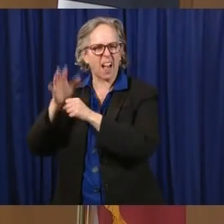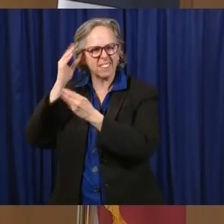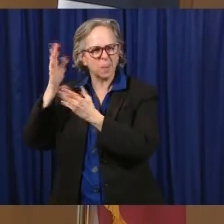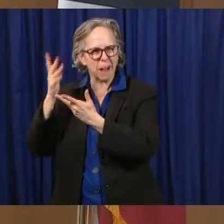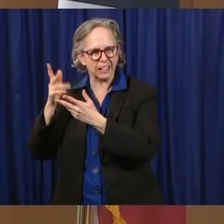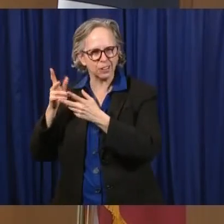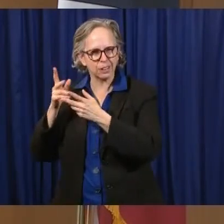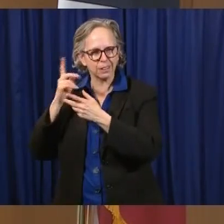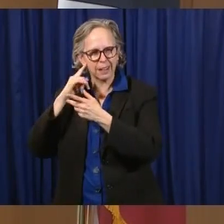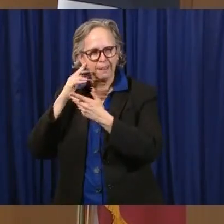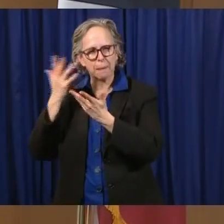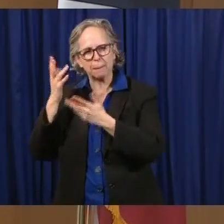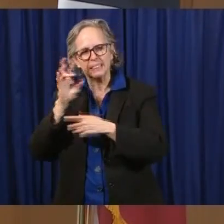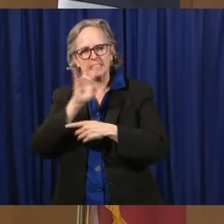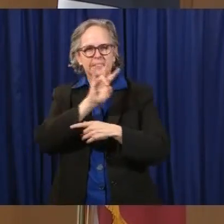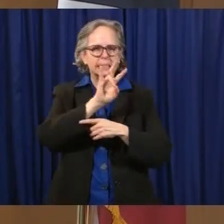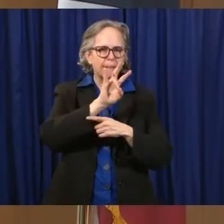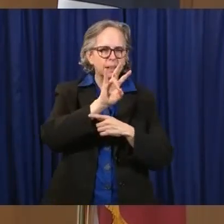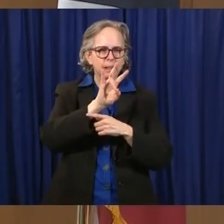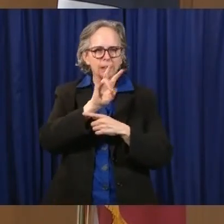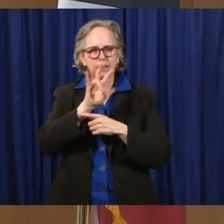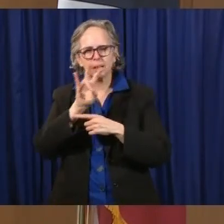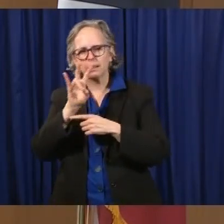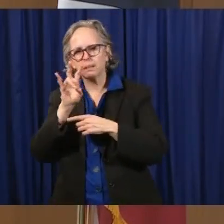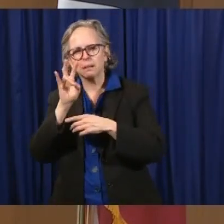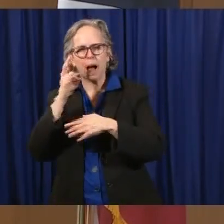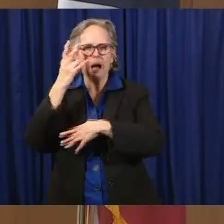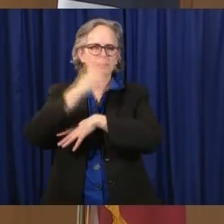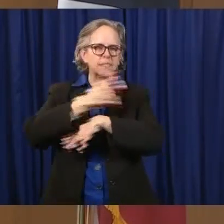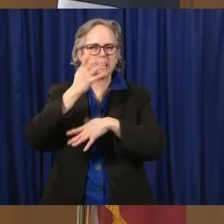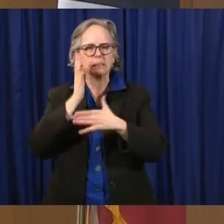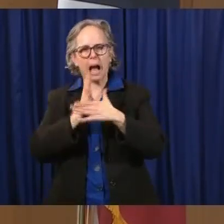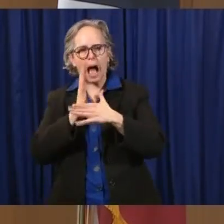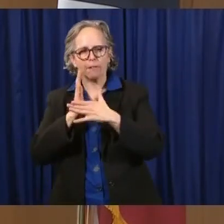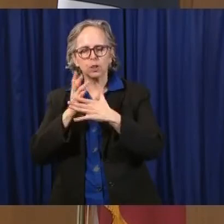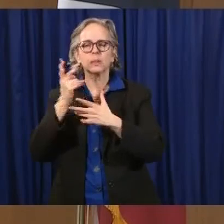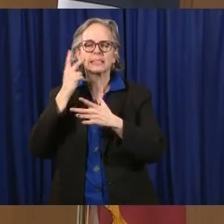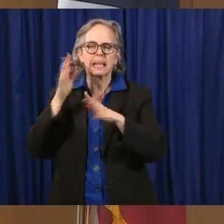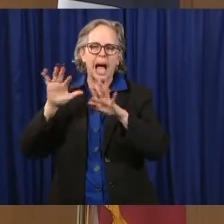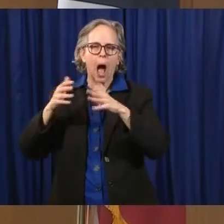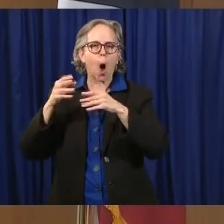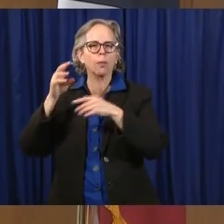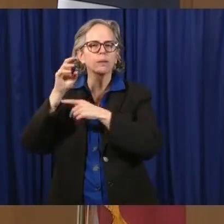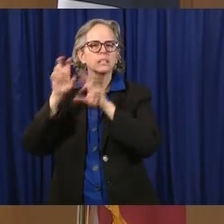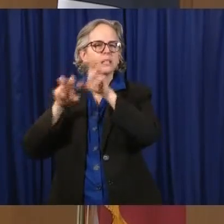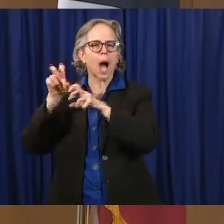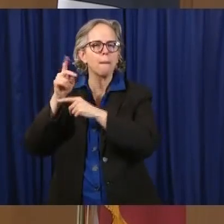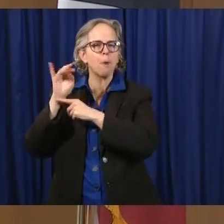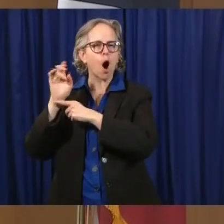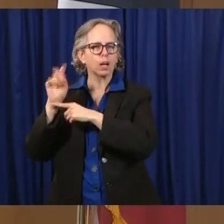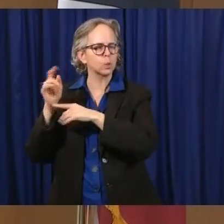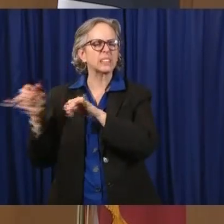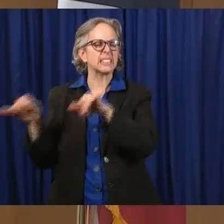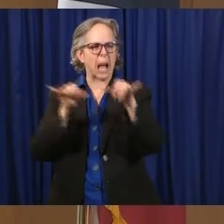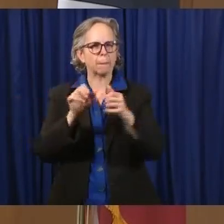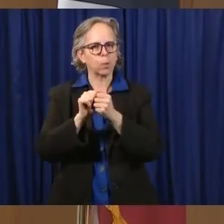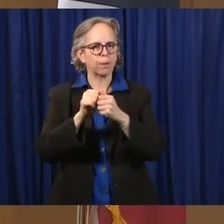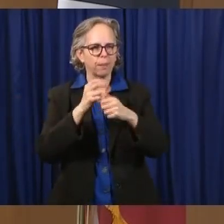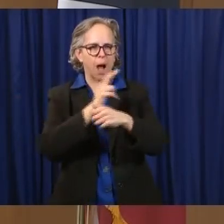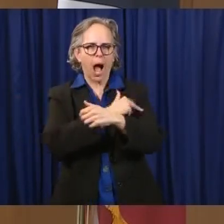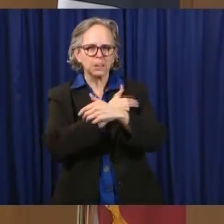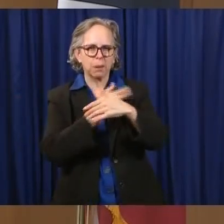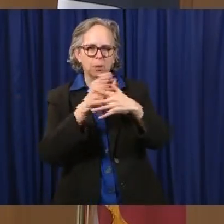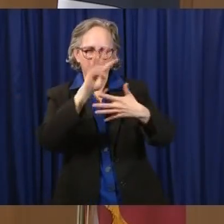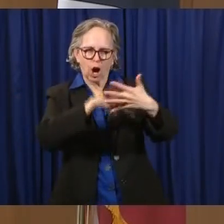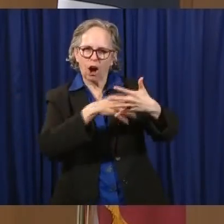of see, and that's what we look at every day. We compare that. You'll see one of the graphs up there. Dr. Acton has it, tells you the data for that day, but